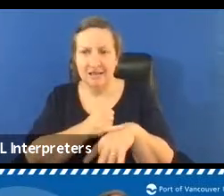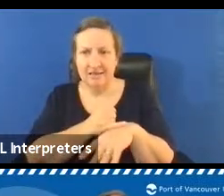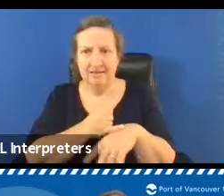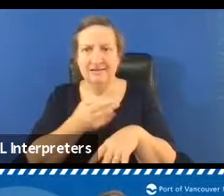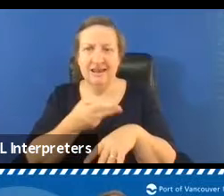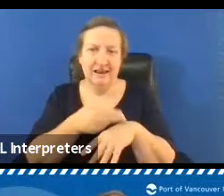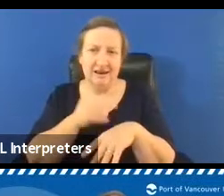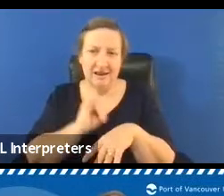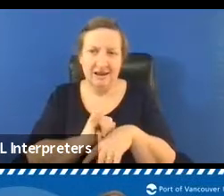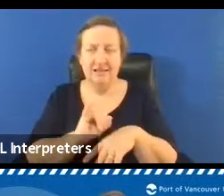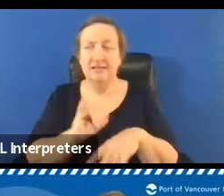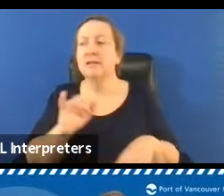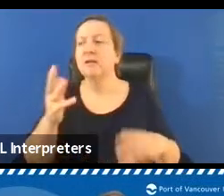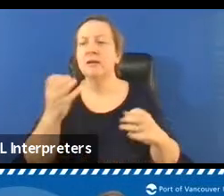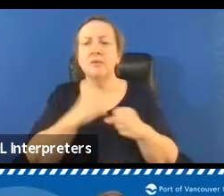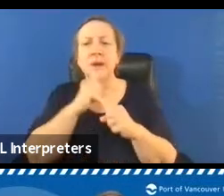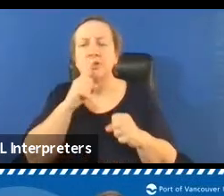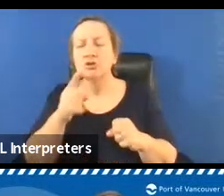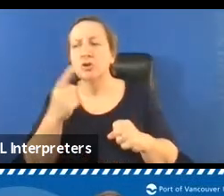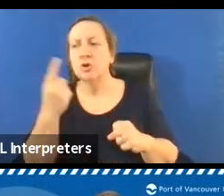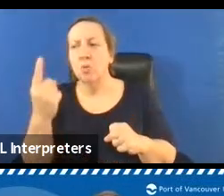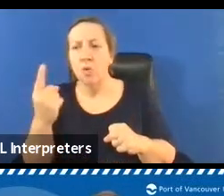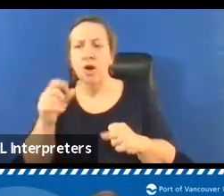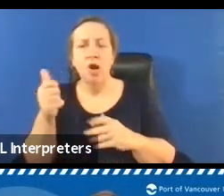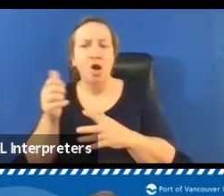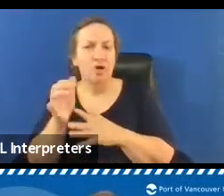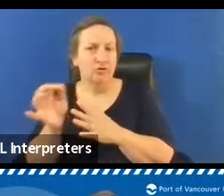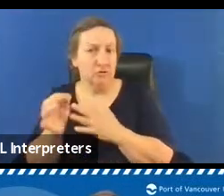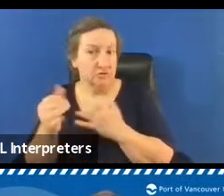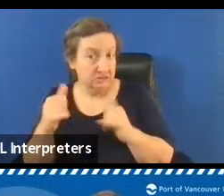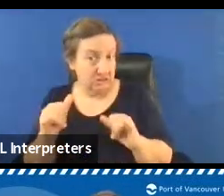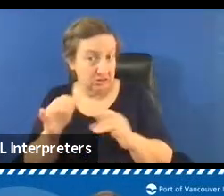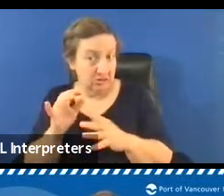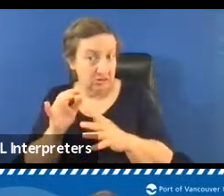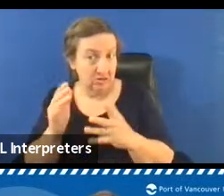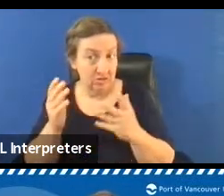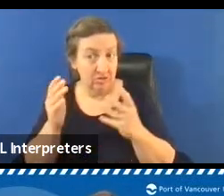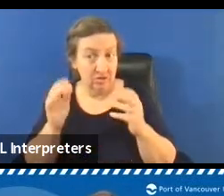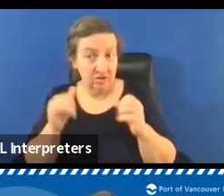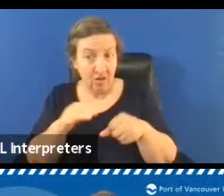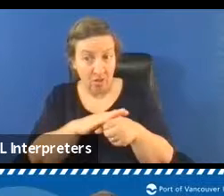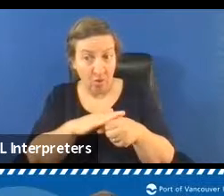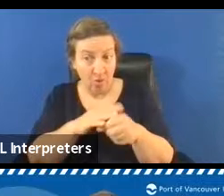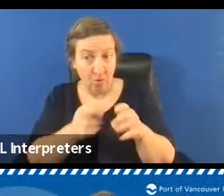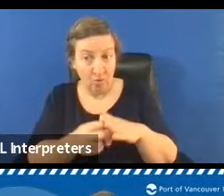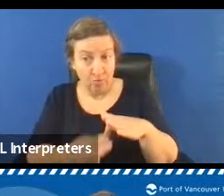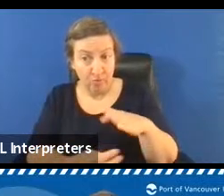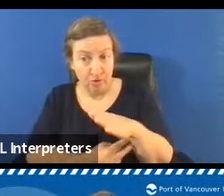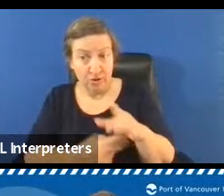we just wanted to make sure that one of the alternatives that was still on the table is the local bridge from